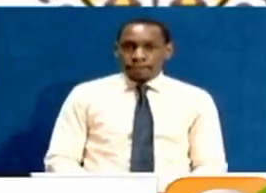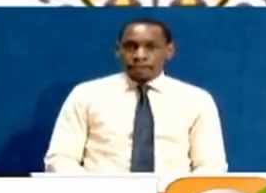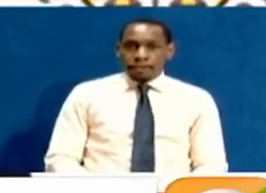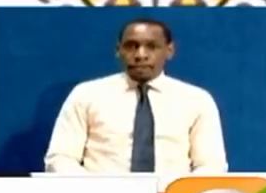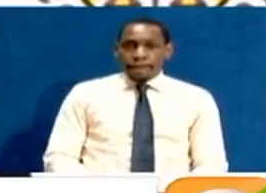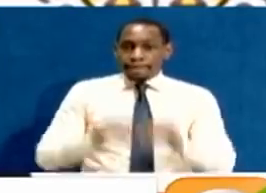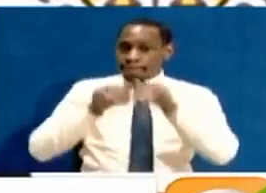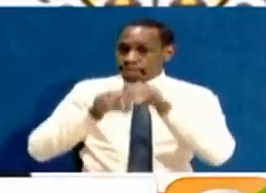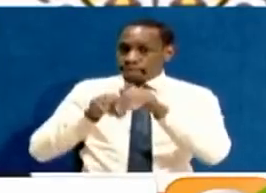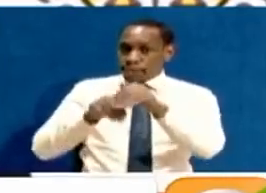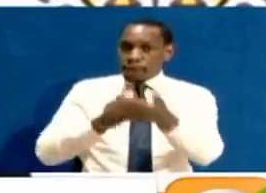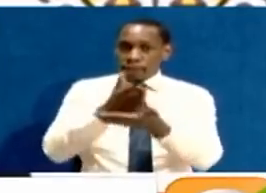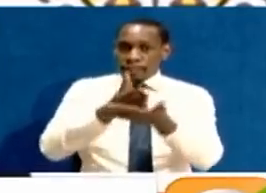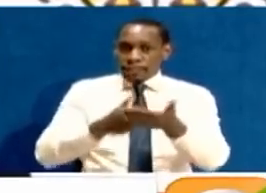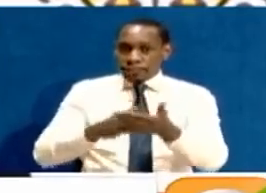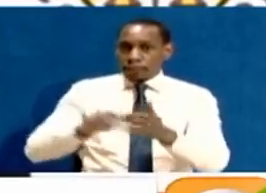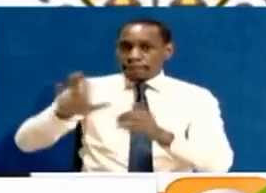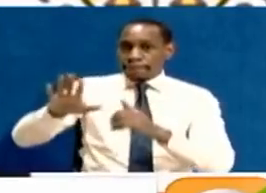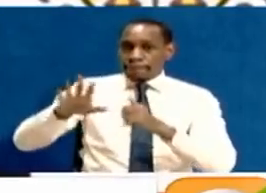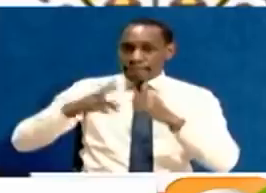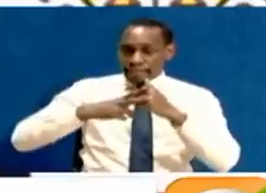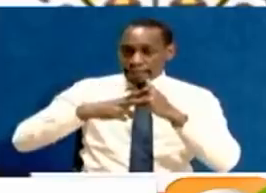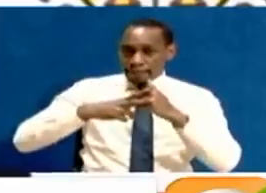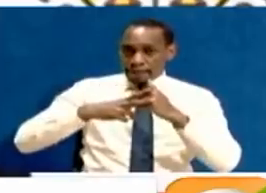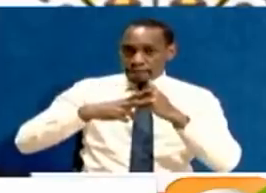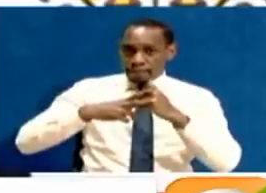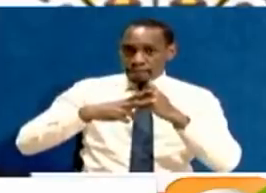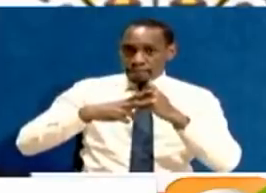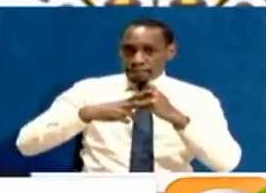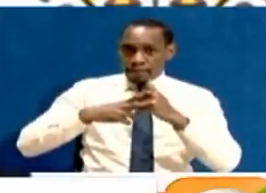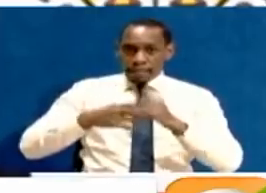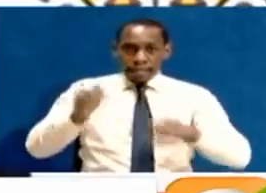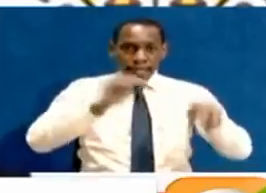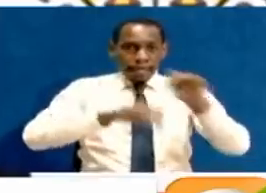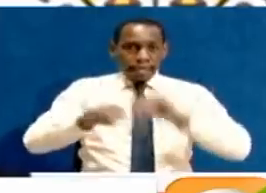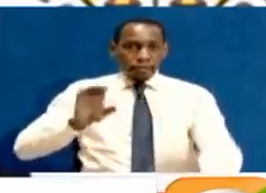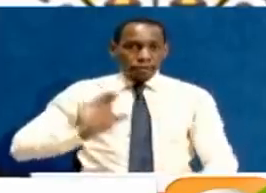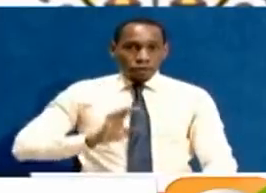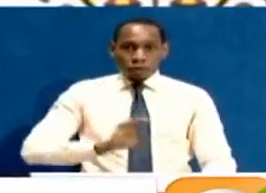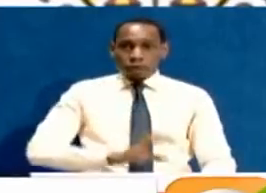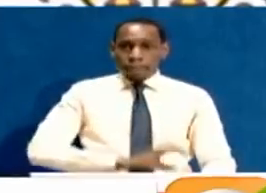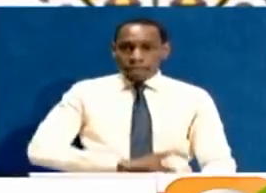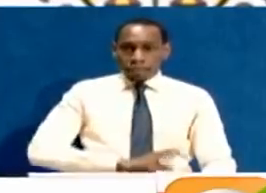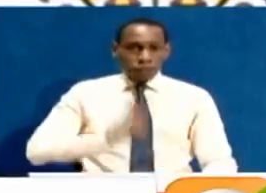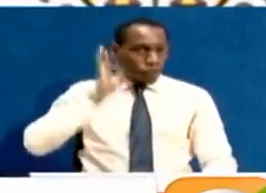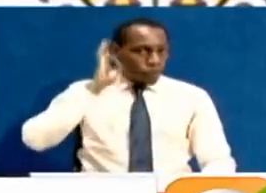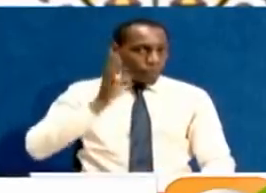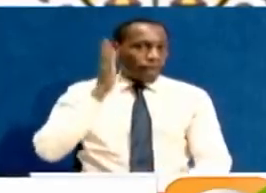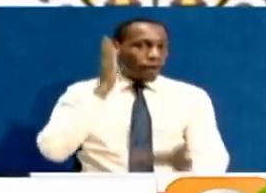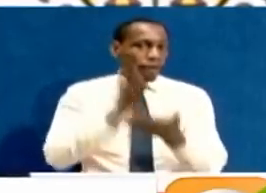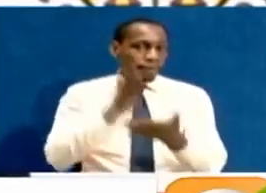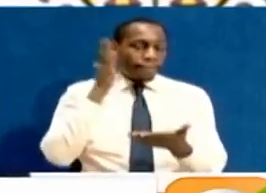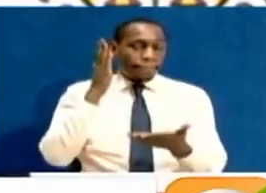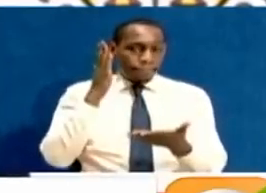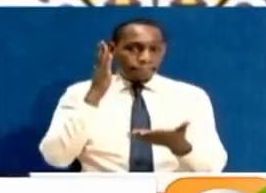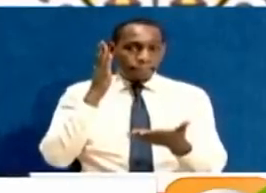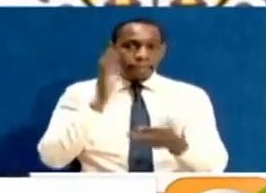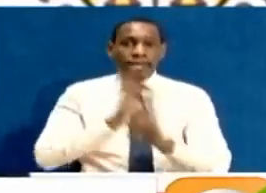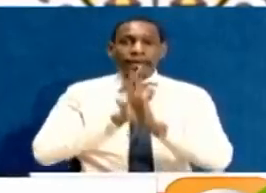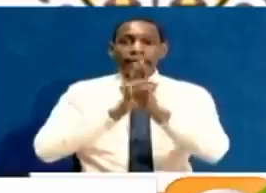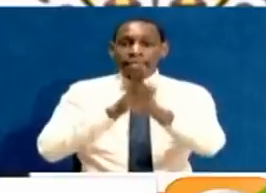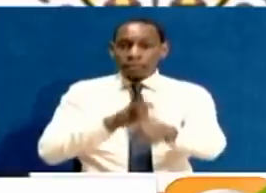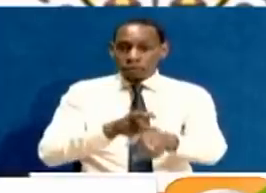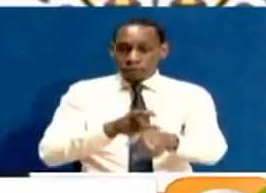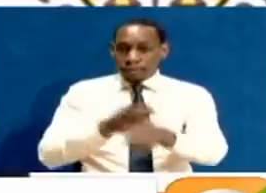And in compliance with section 57, the Electoral Commission shall ascertain the